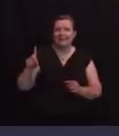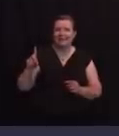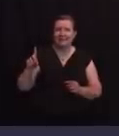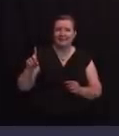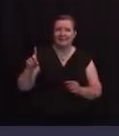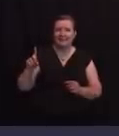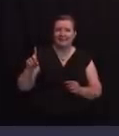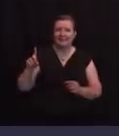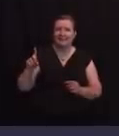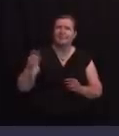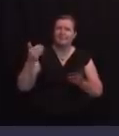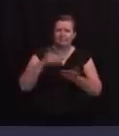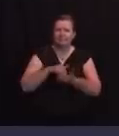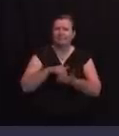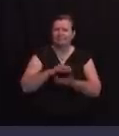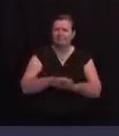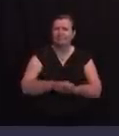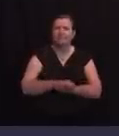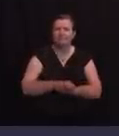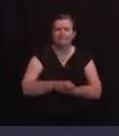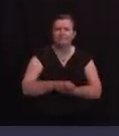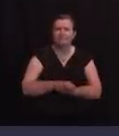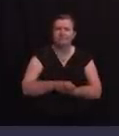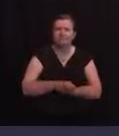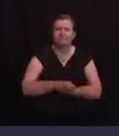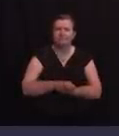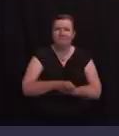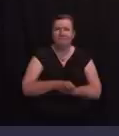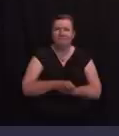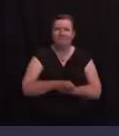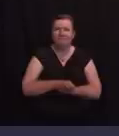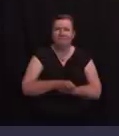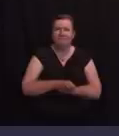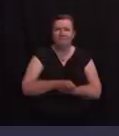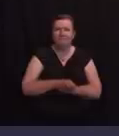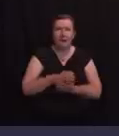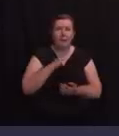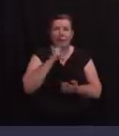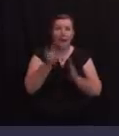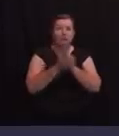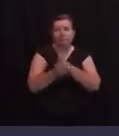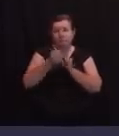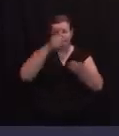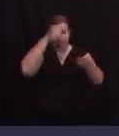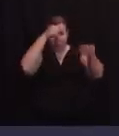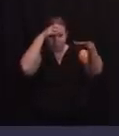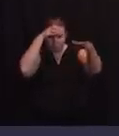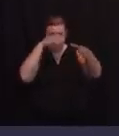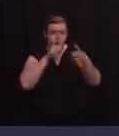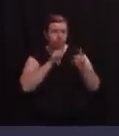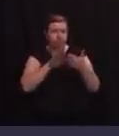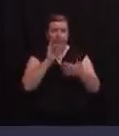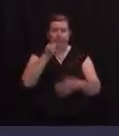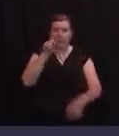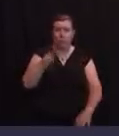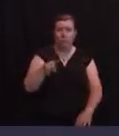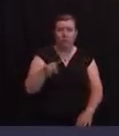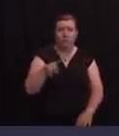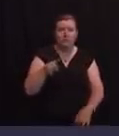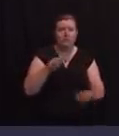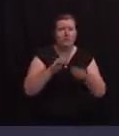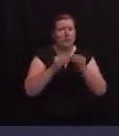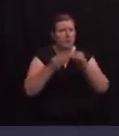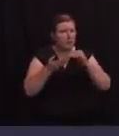I'm the least qualified person here to address this, but are the numbers up in part because of the